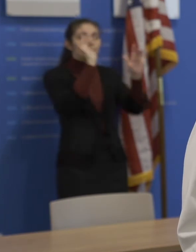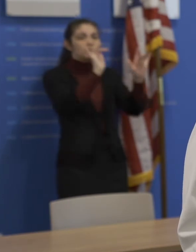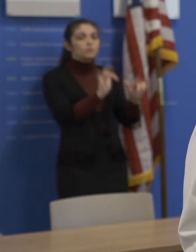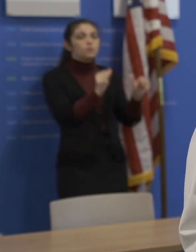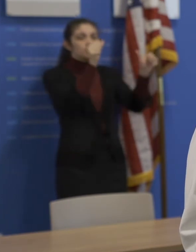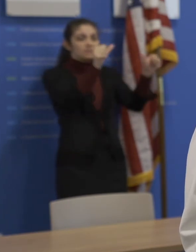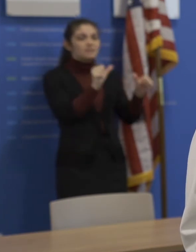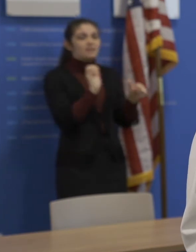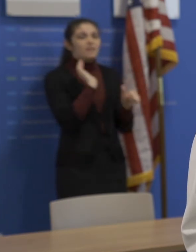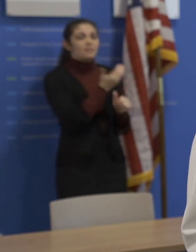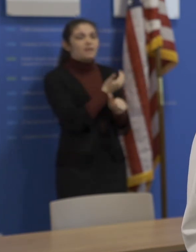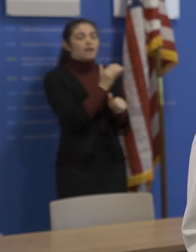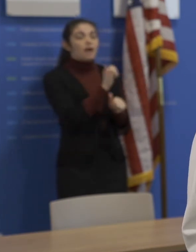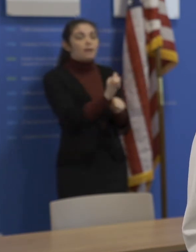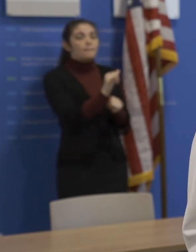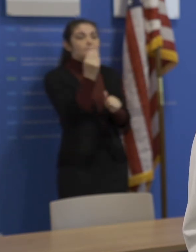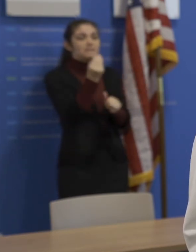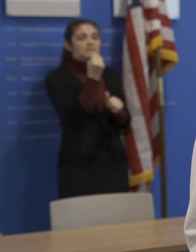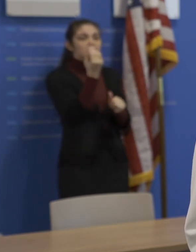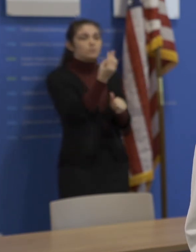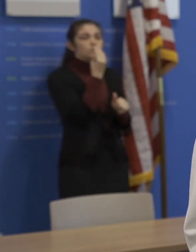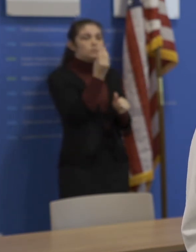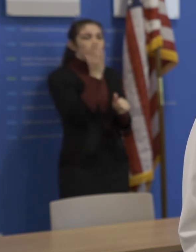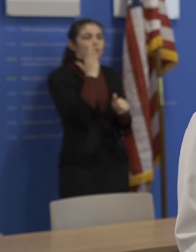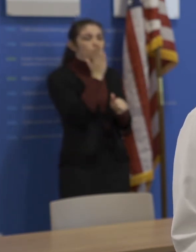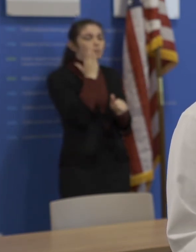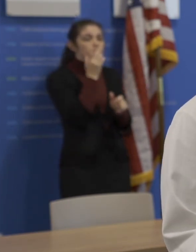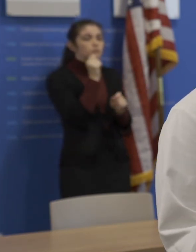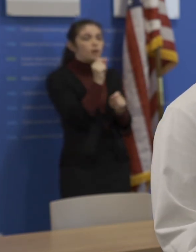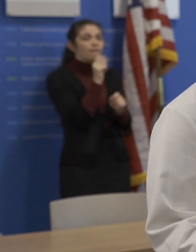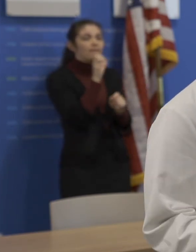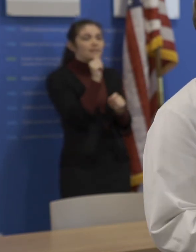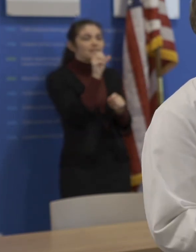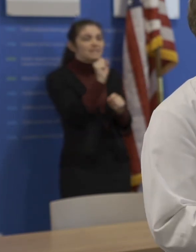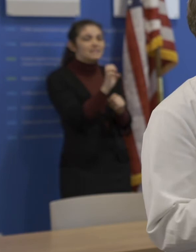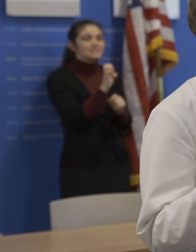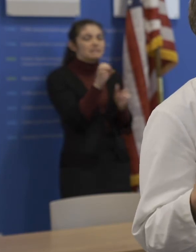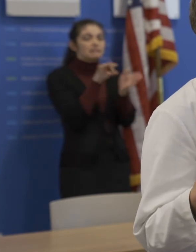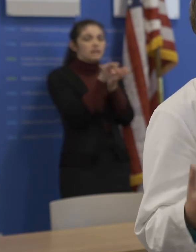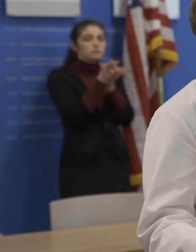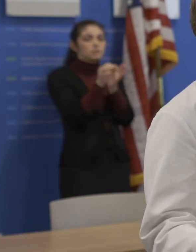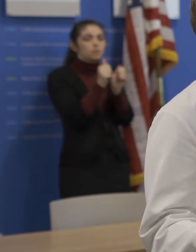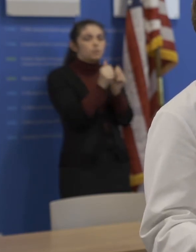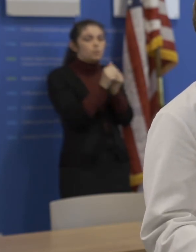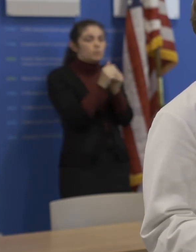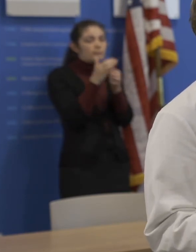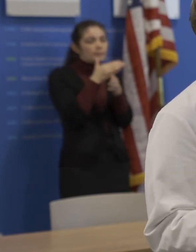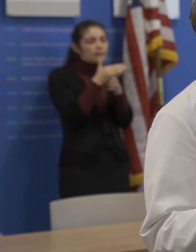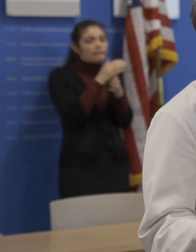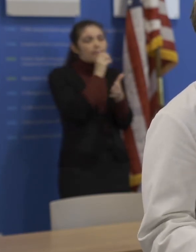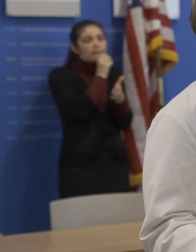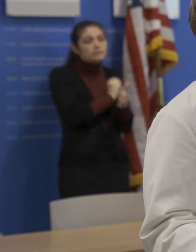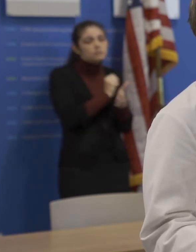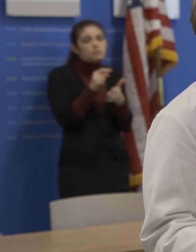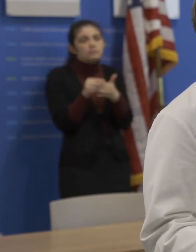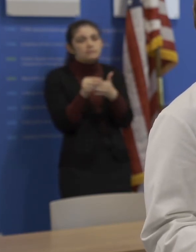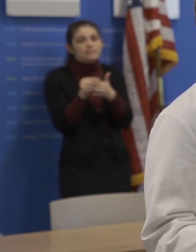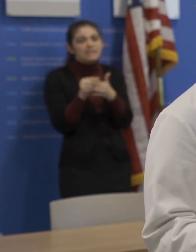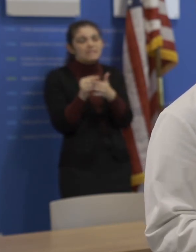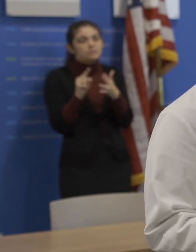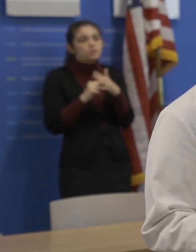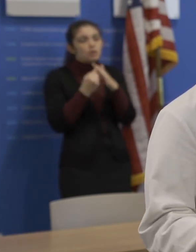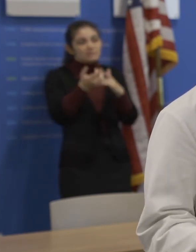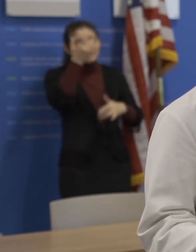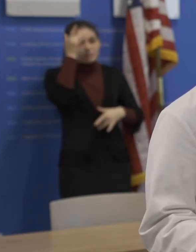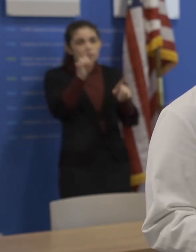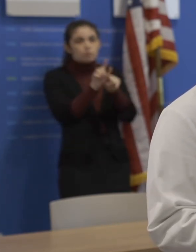on our website. On Mondays and Wednesdays, I'll still be updating our case counts with ranges of ages, dates of illness onset,